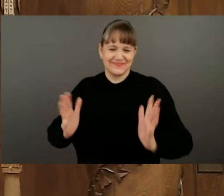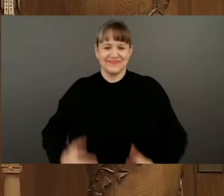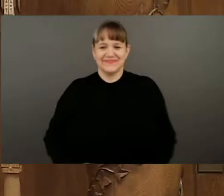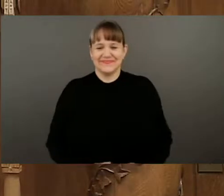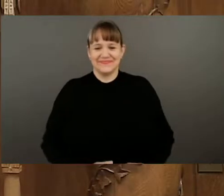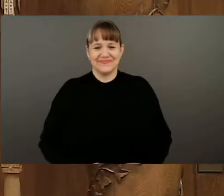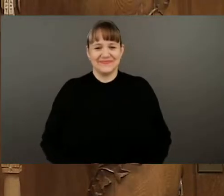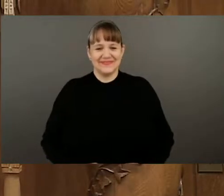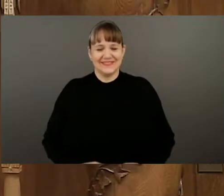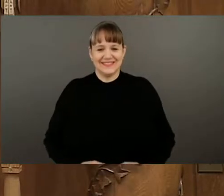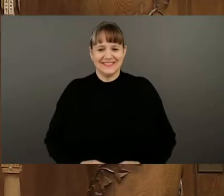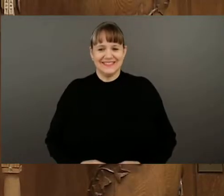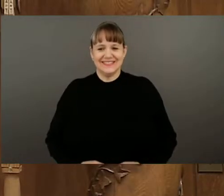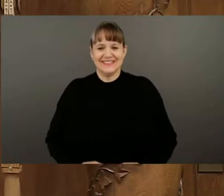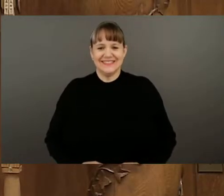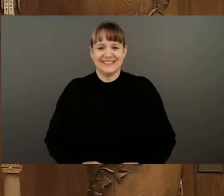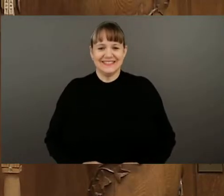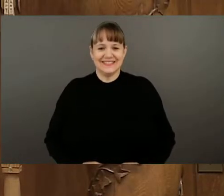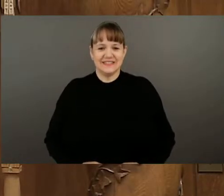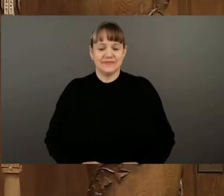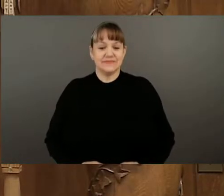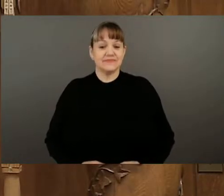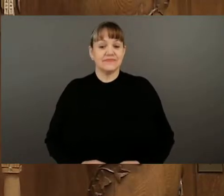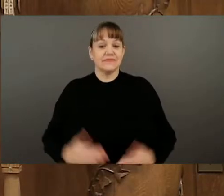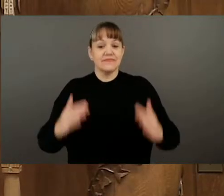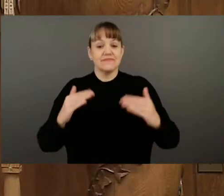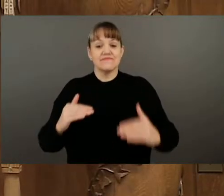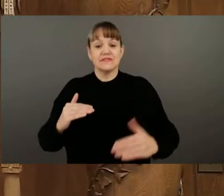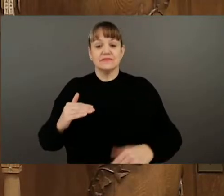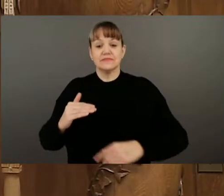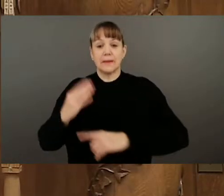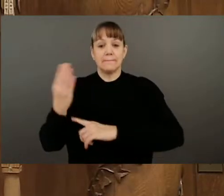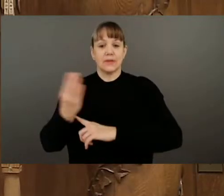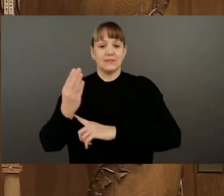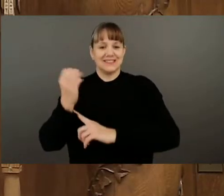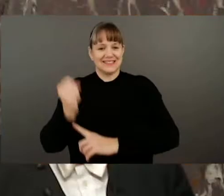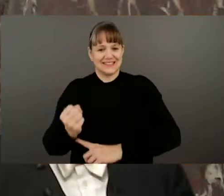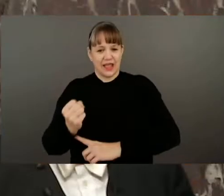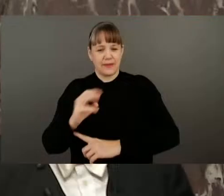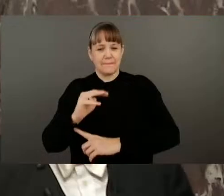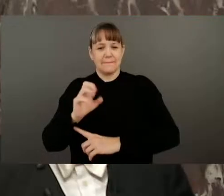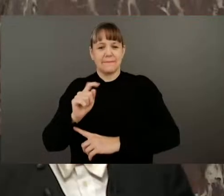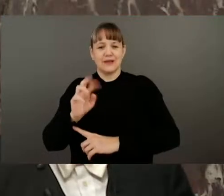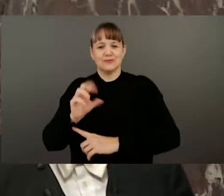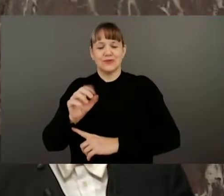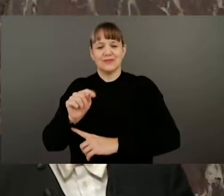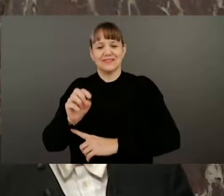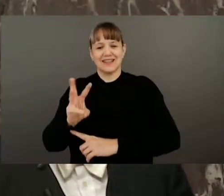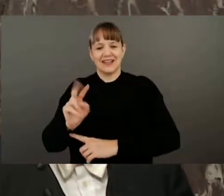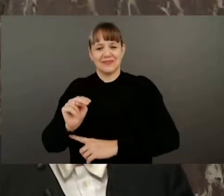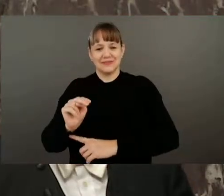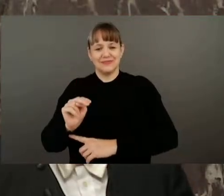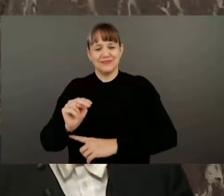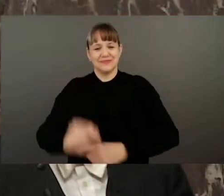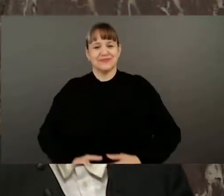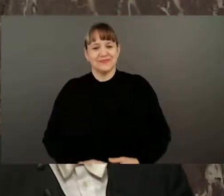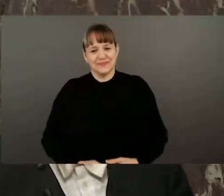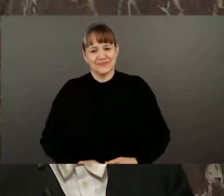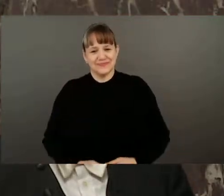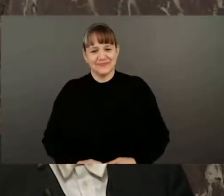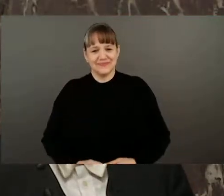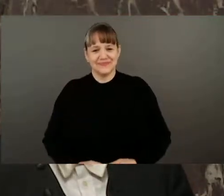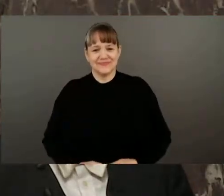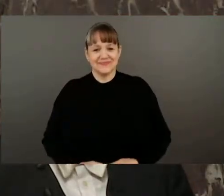Member of Burnaby South, Metro Town. Thank you very much, Honorable Speaker. I am very excited today to welcome hundreds